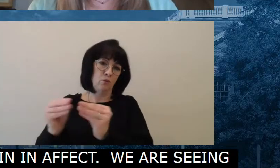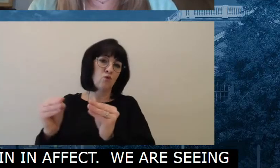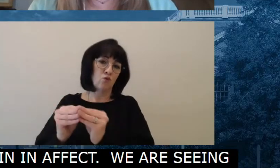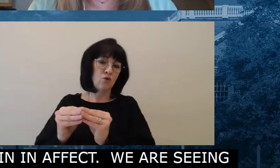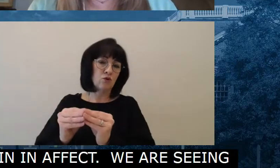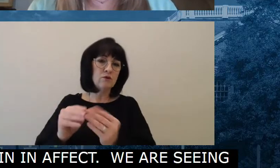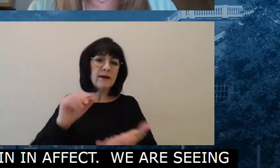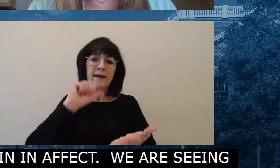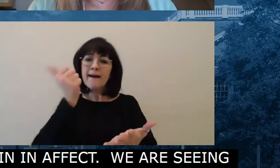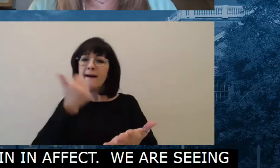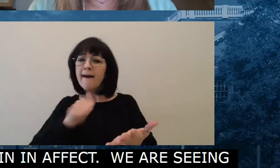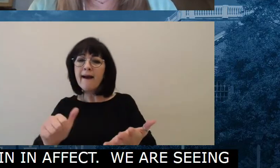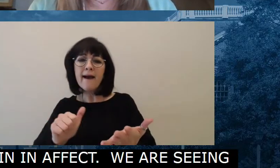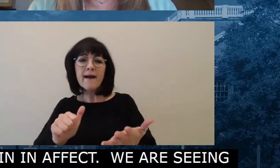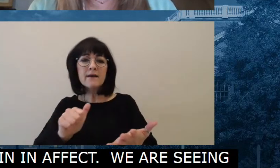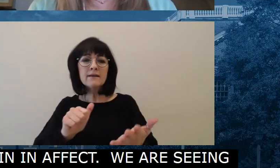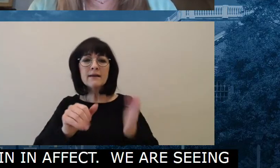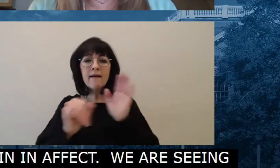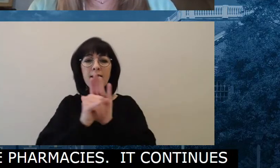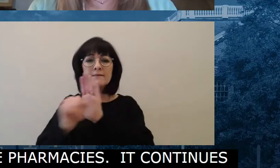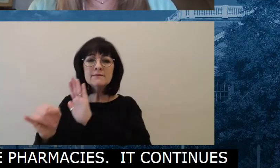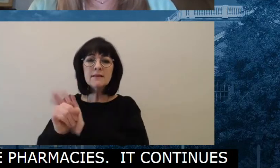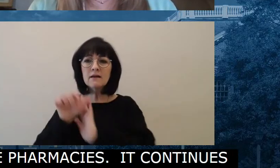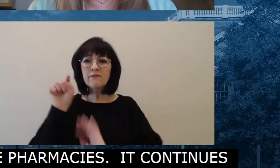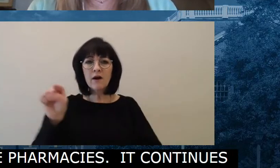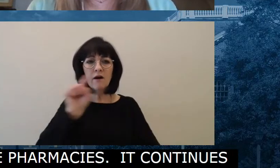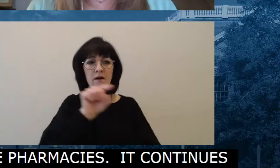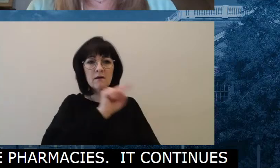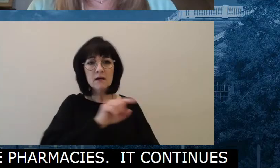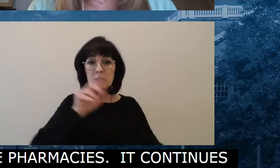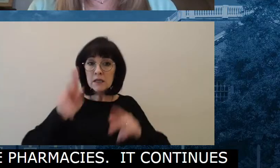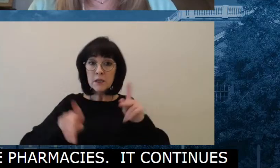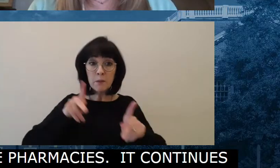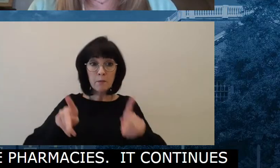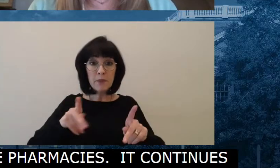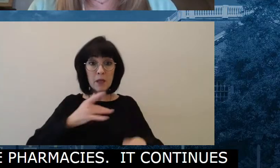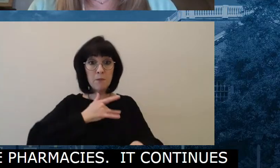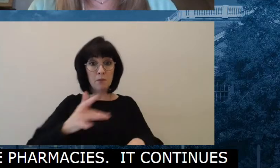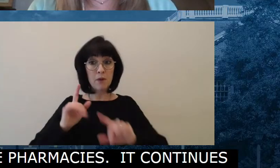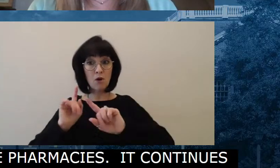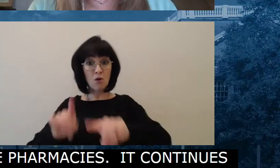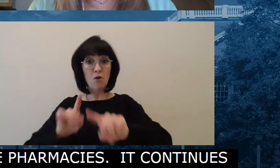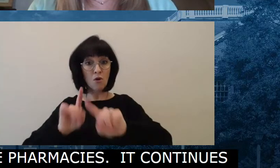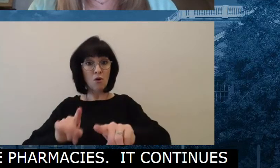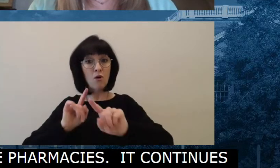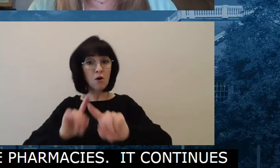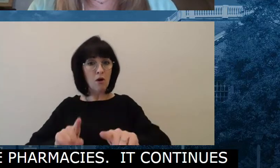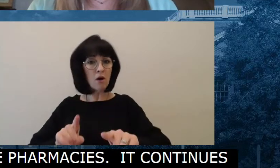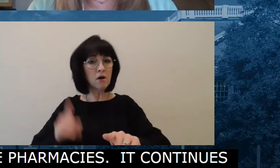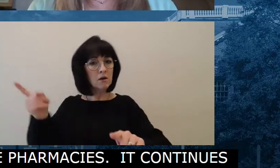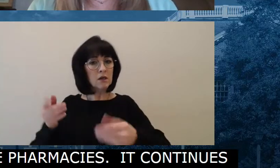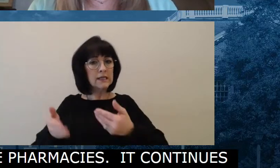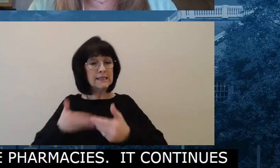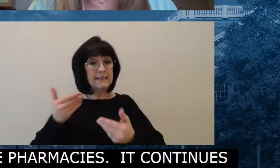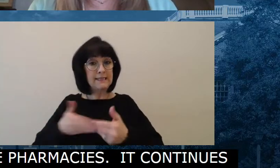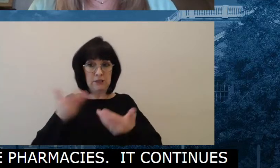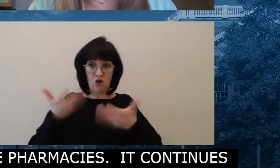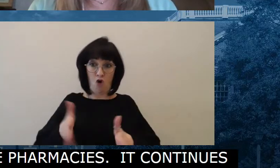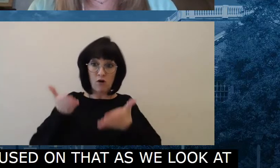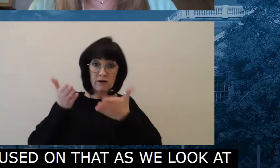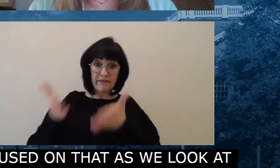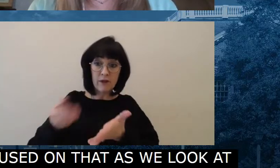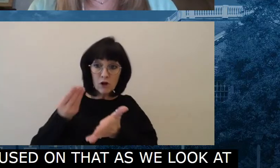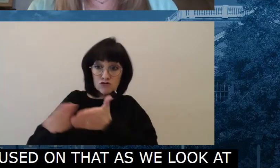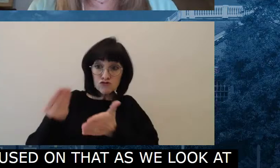these changes that might create, as you say, a less diverse